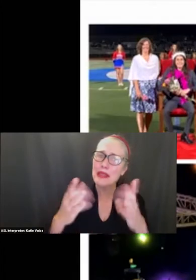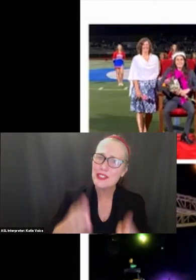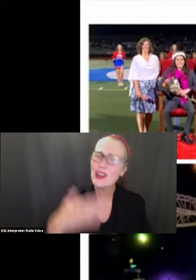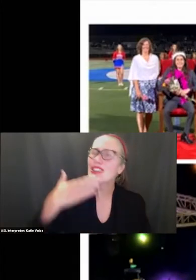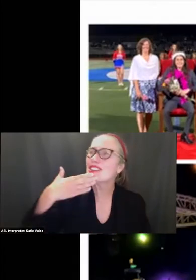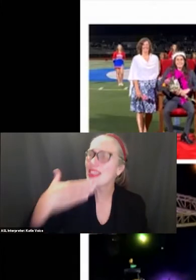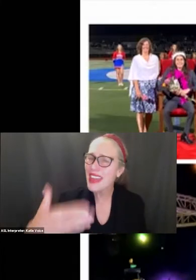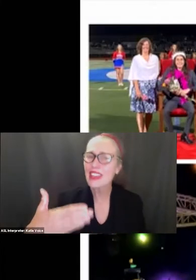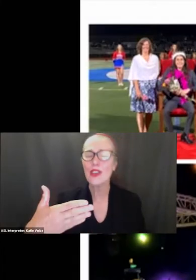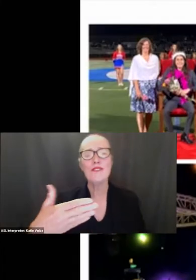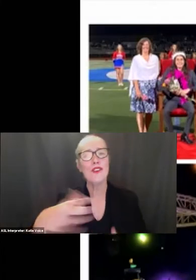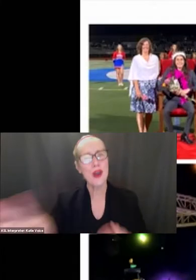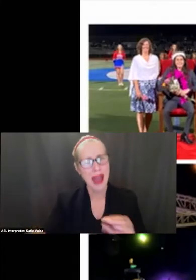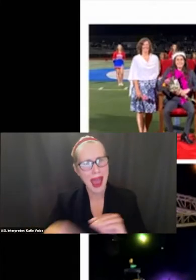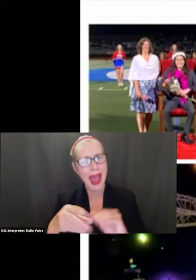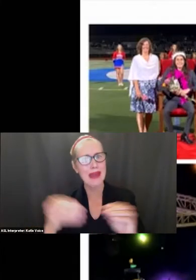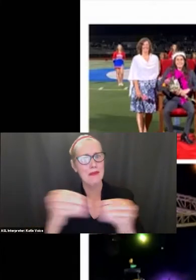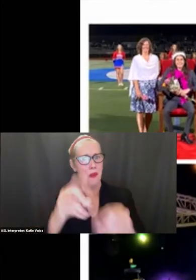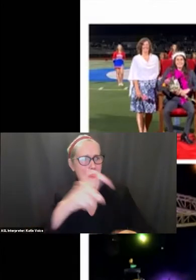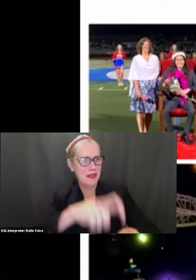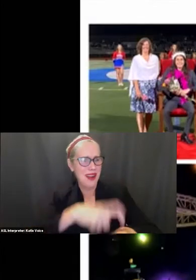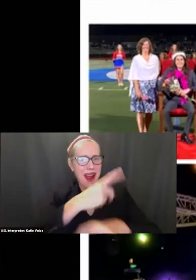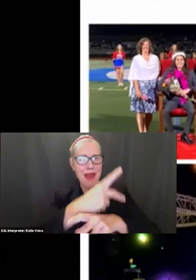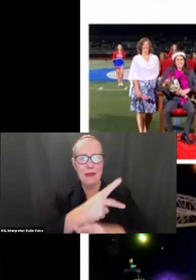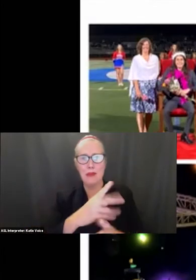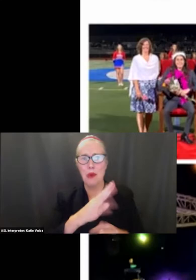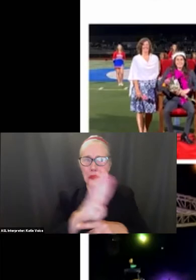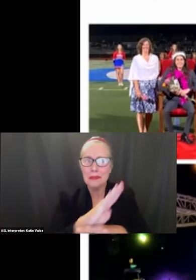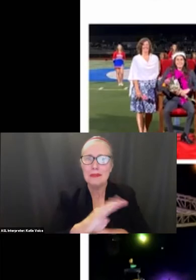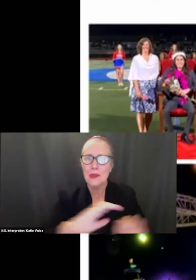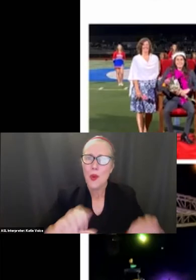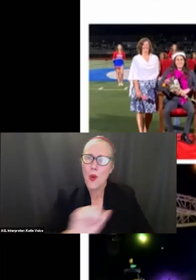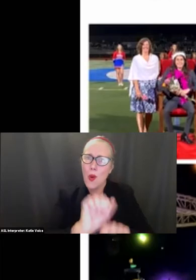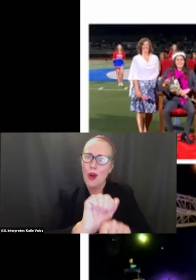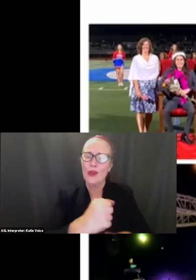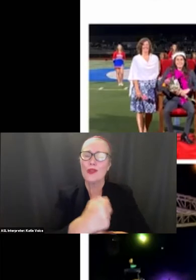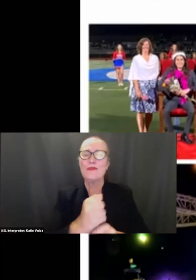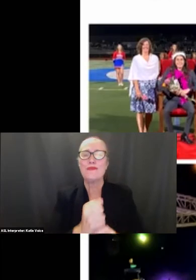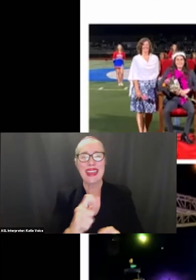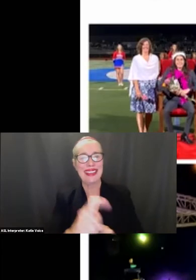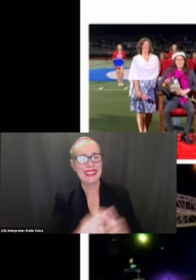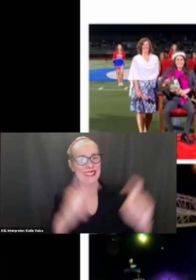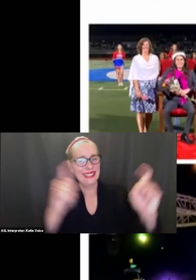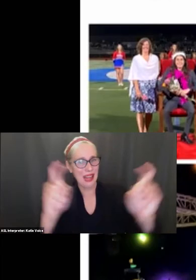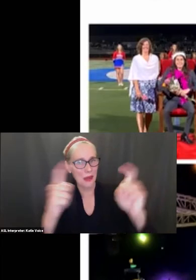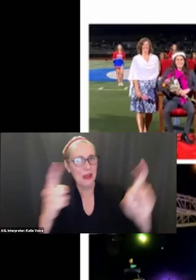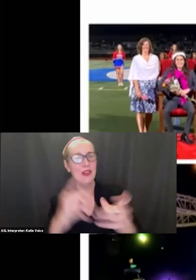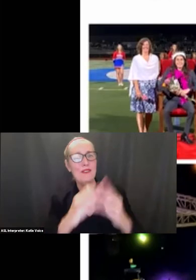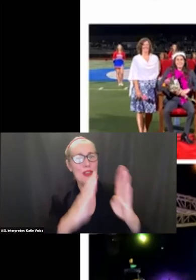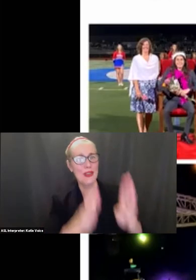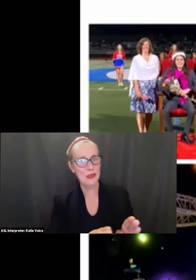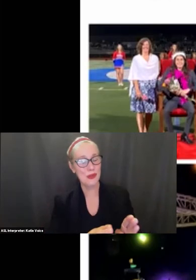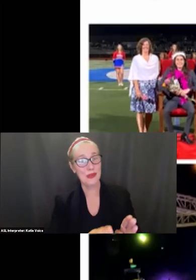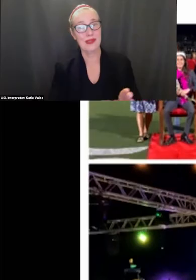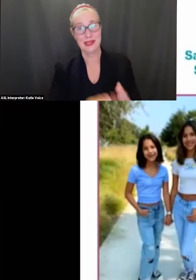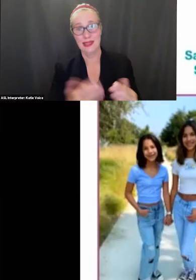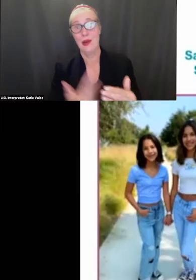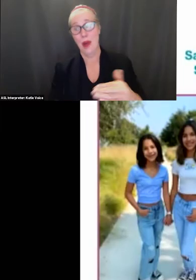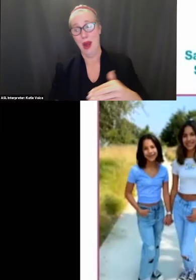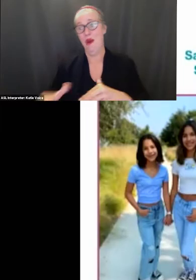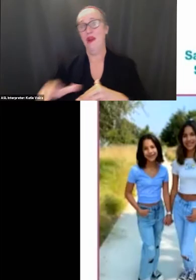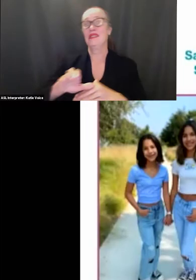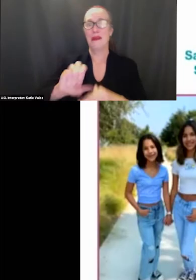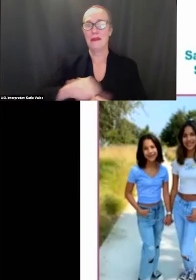extra time and care it takes to put on these additional events for our students on top of everything else that they do next